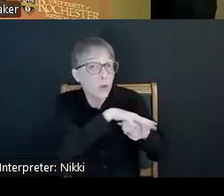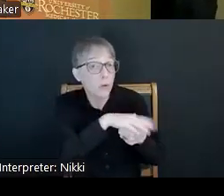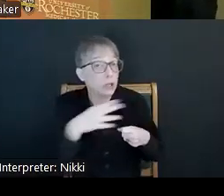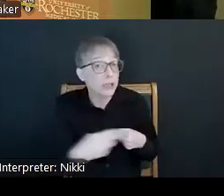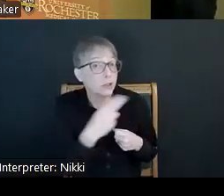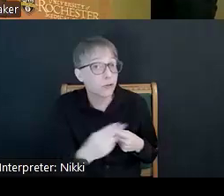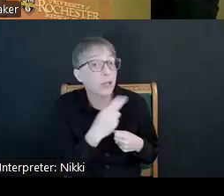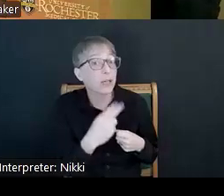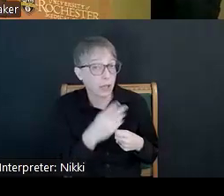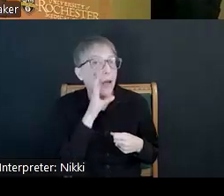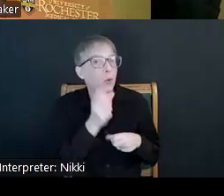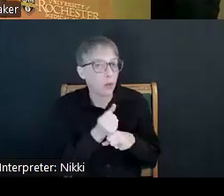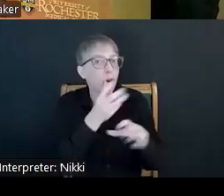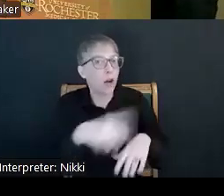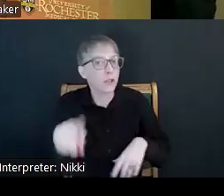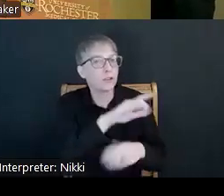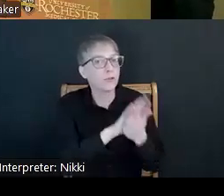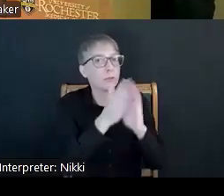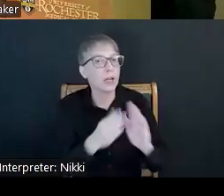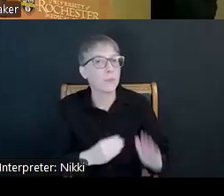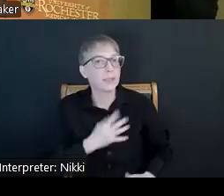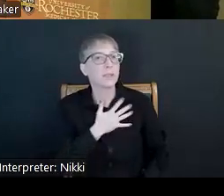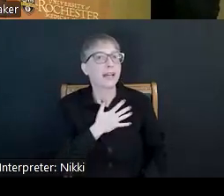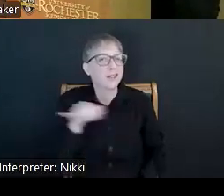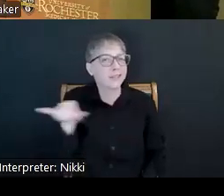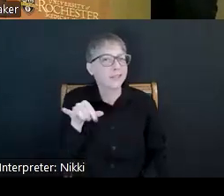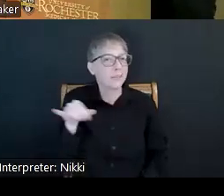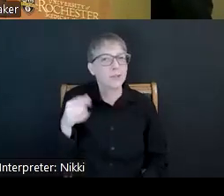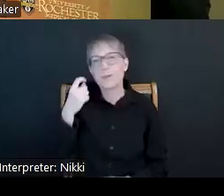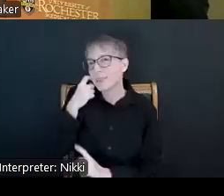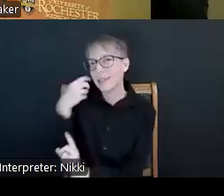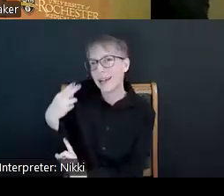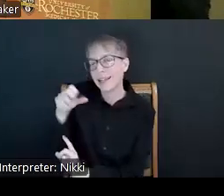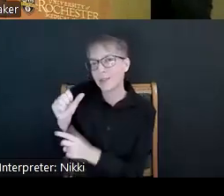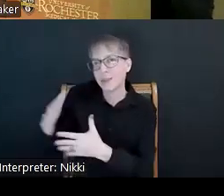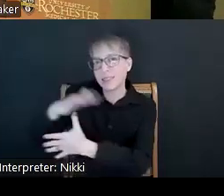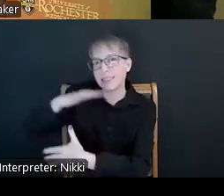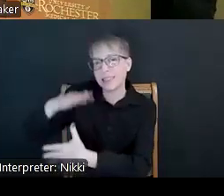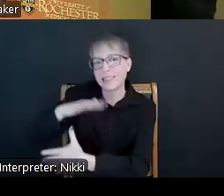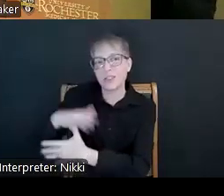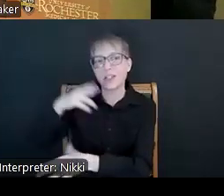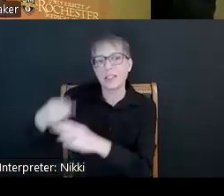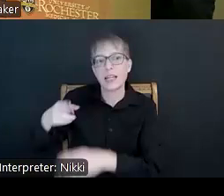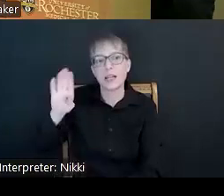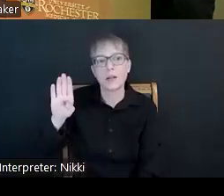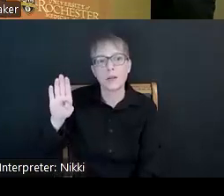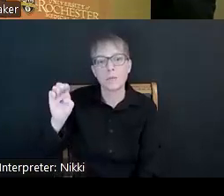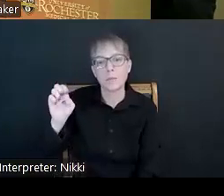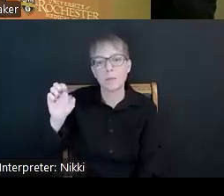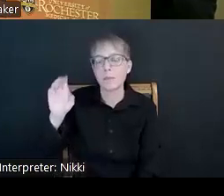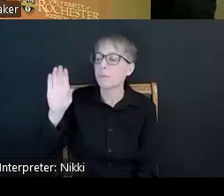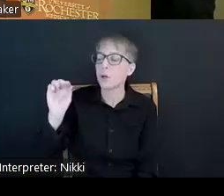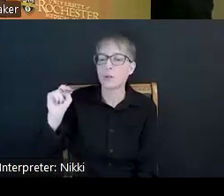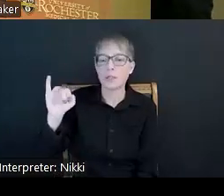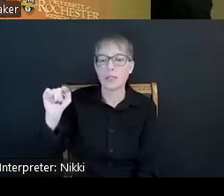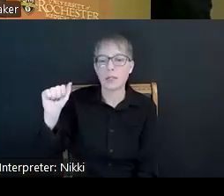inspired in the same way that a high school senior recently was here in Rochester, a senior named Benita Corrala, who advocated in her